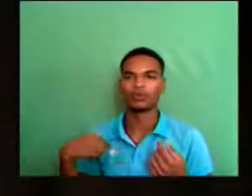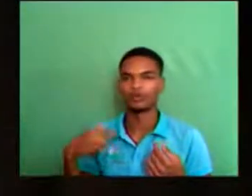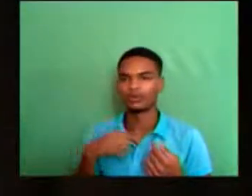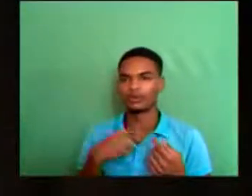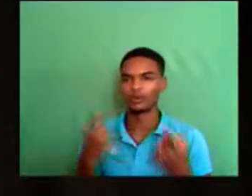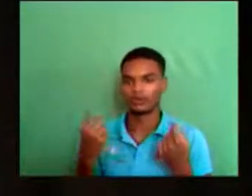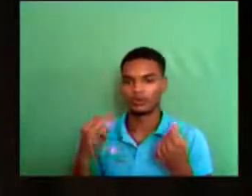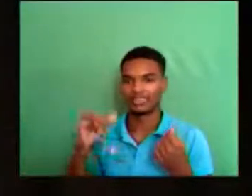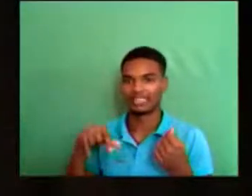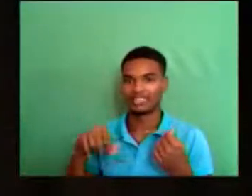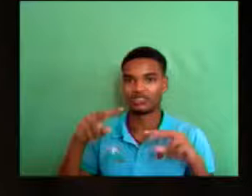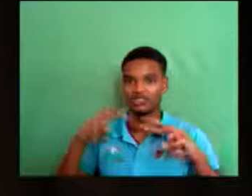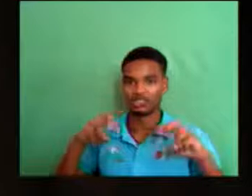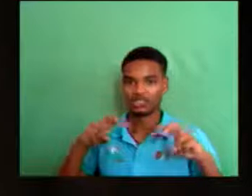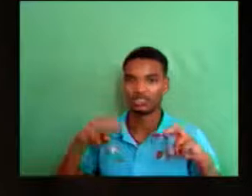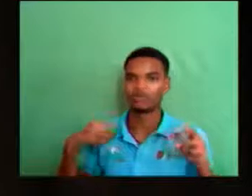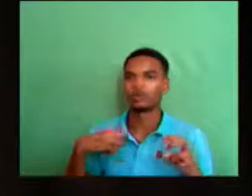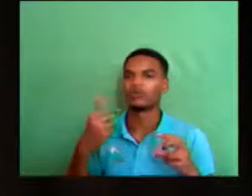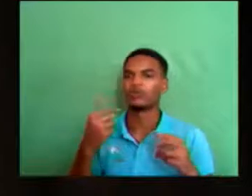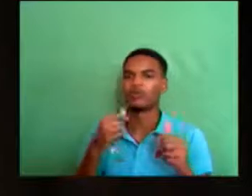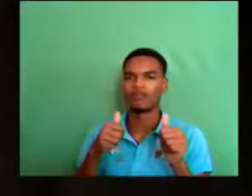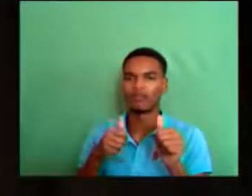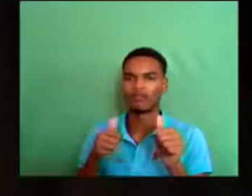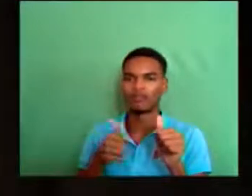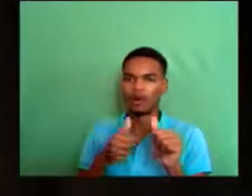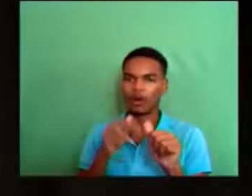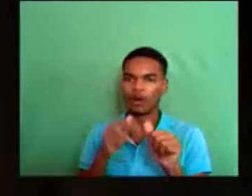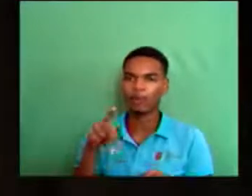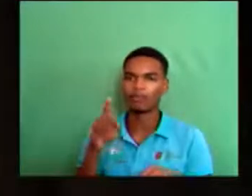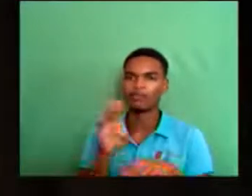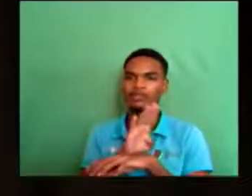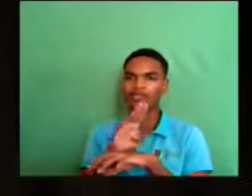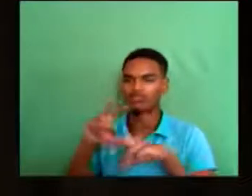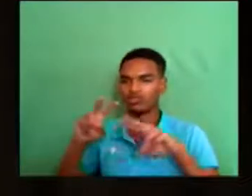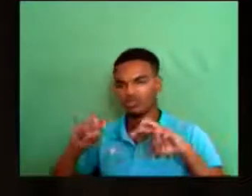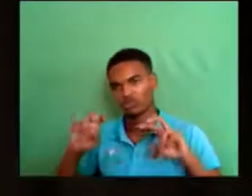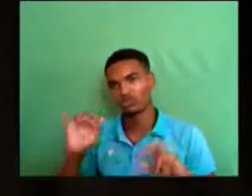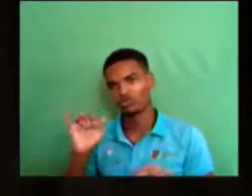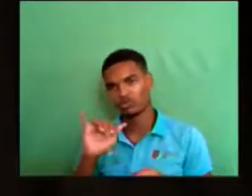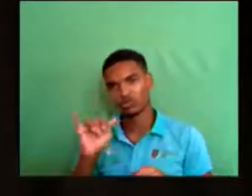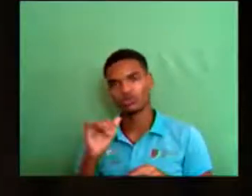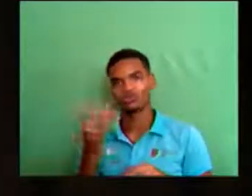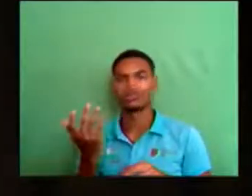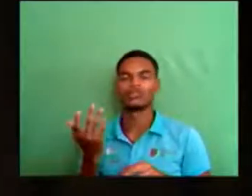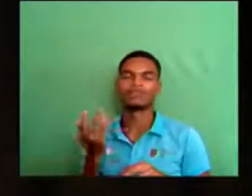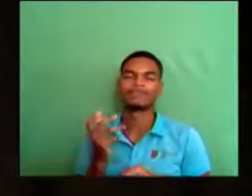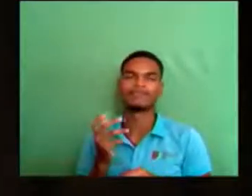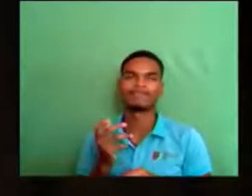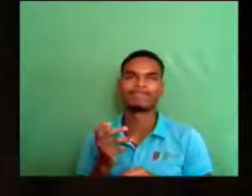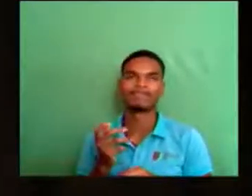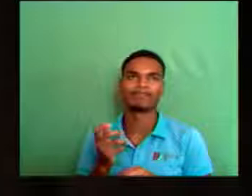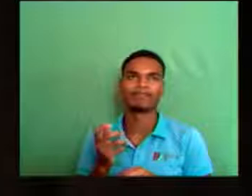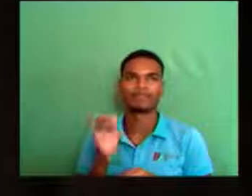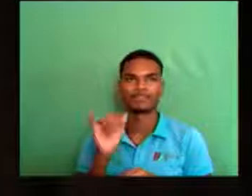consumer research, we've done follow-up business research as far as consortium. That